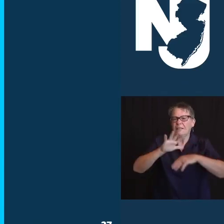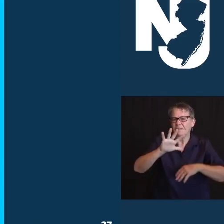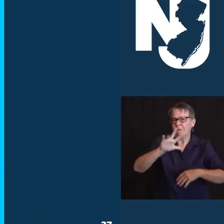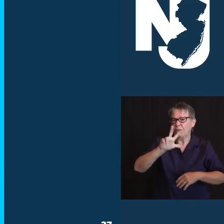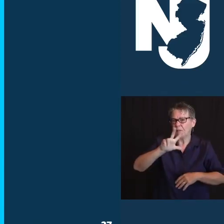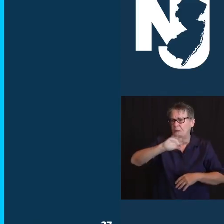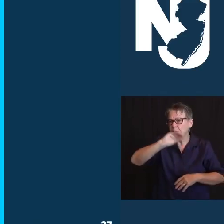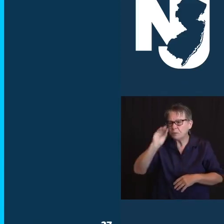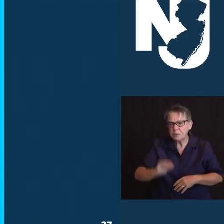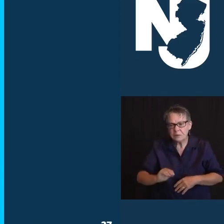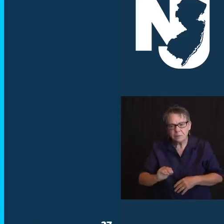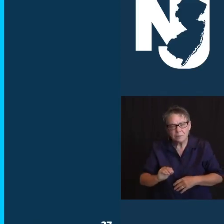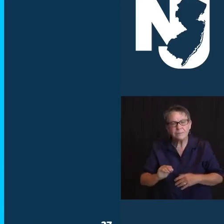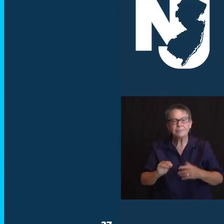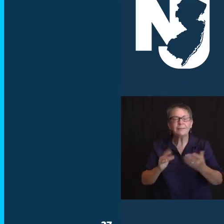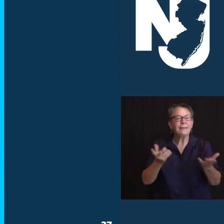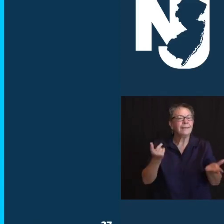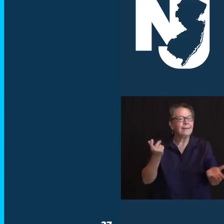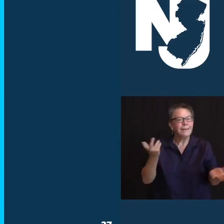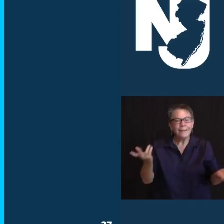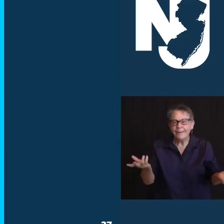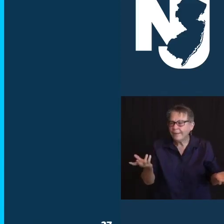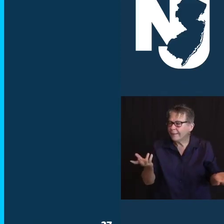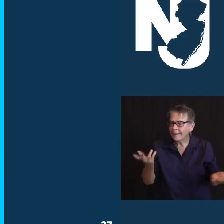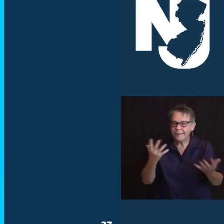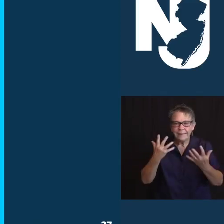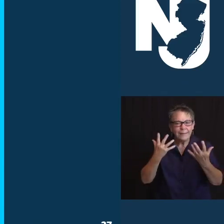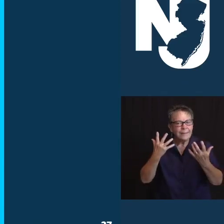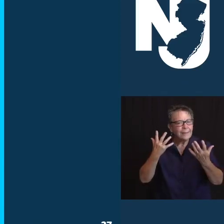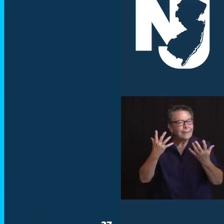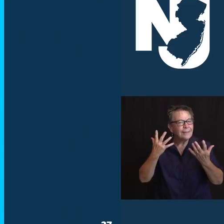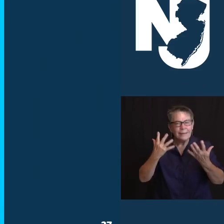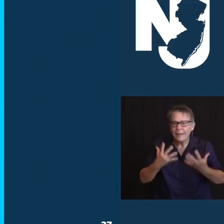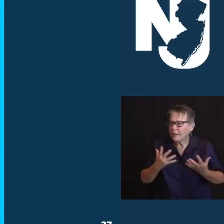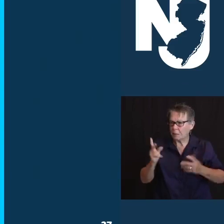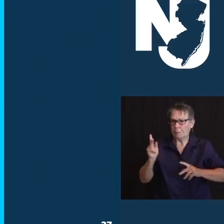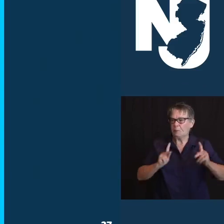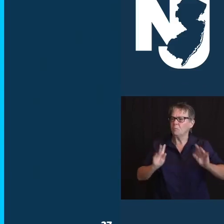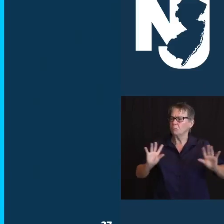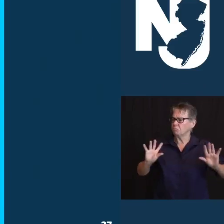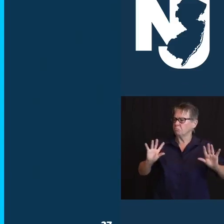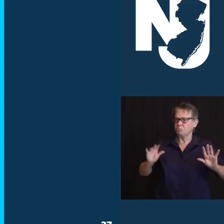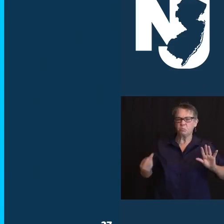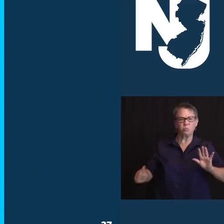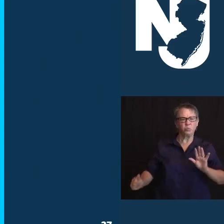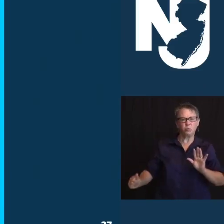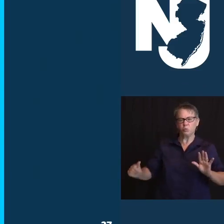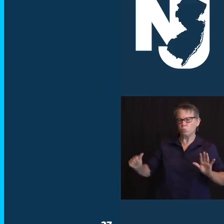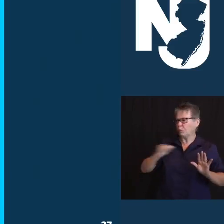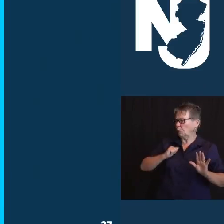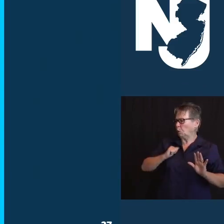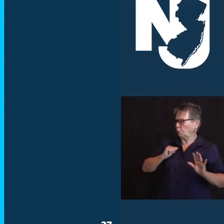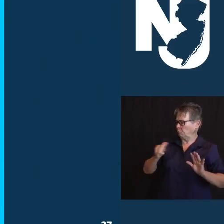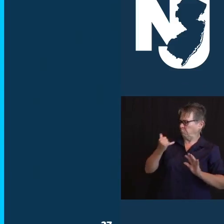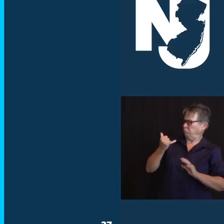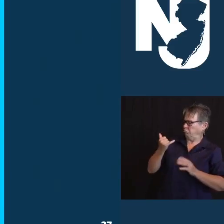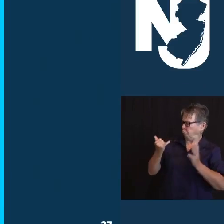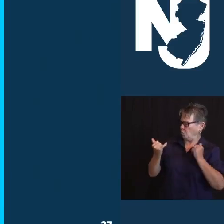we've seen the percentage of individuals refusing to provide contacts climb to 52%.